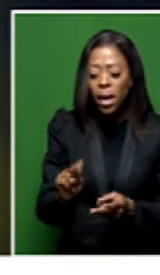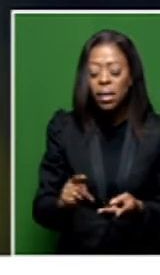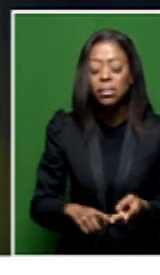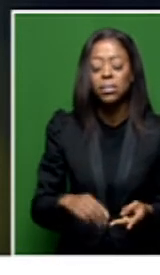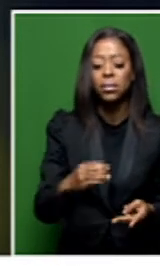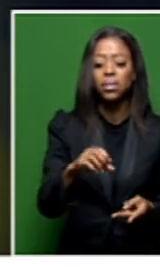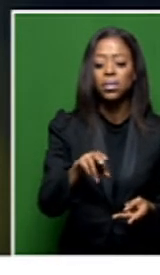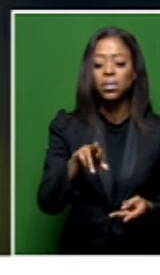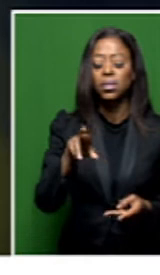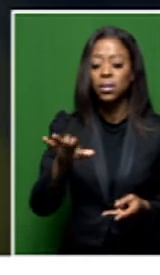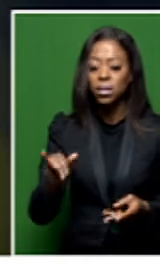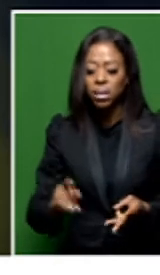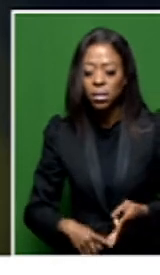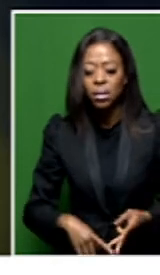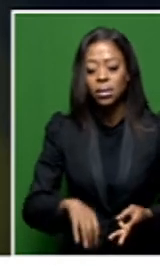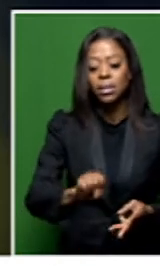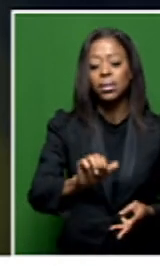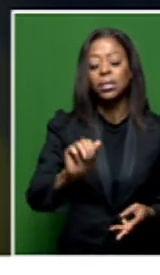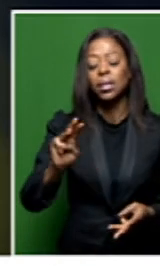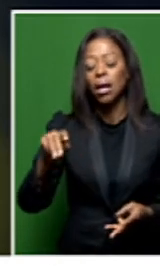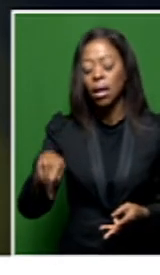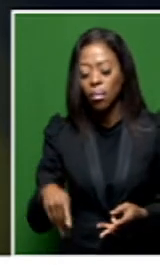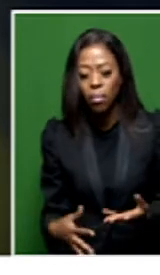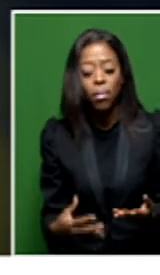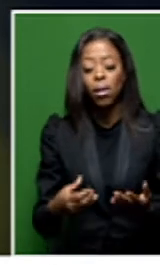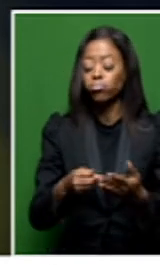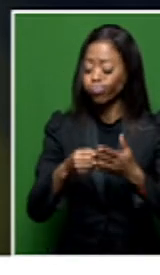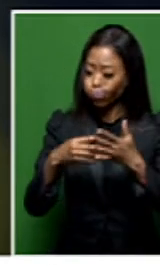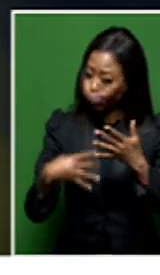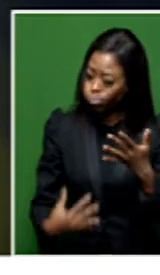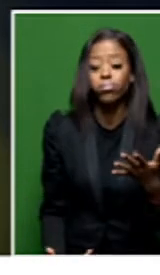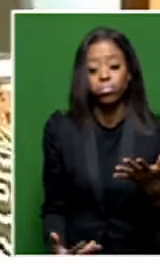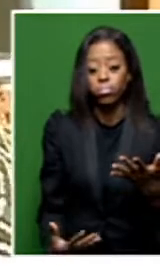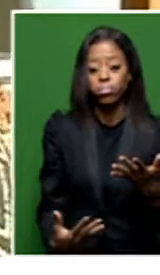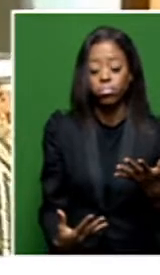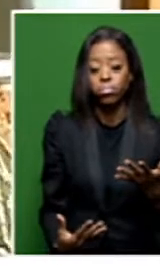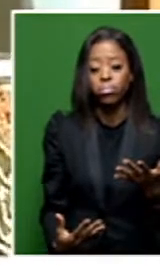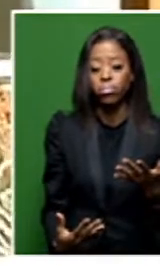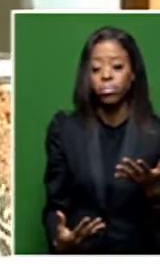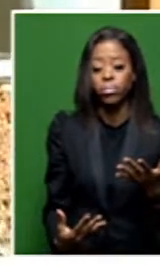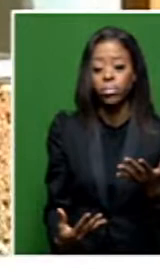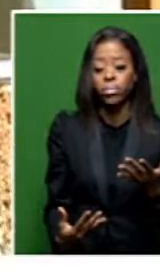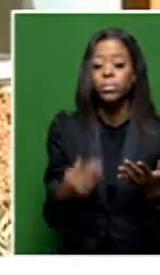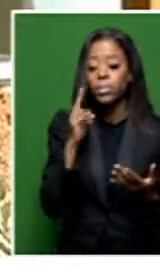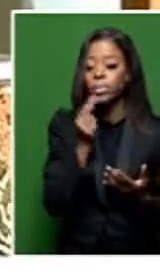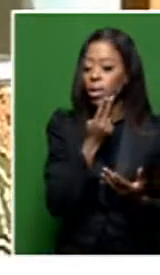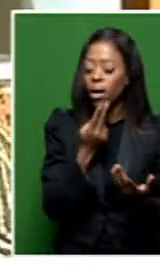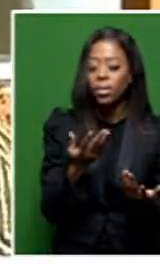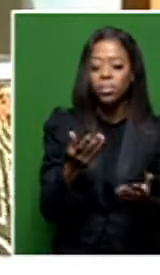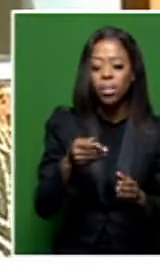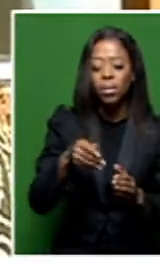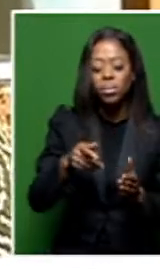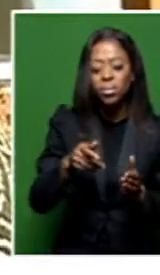make sampan beans. She would make like the most delicious curries, vegetable curries,